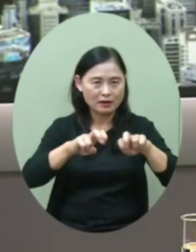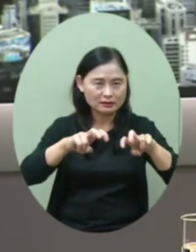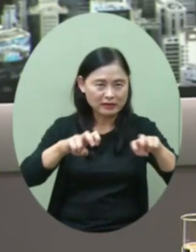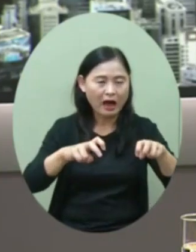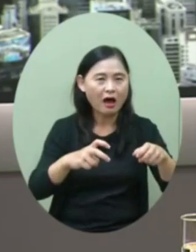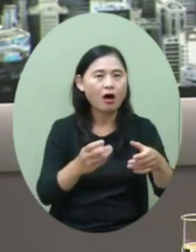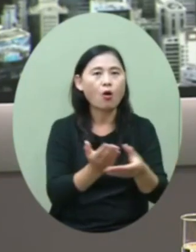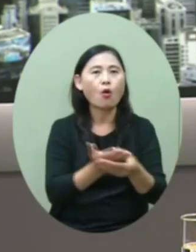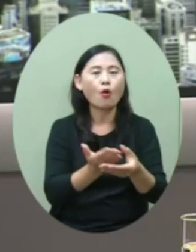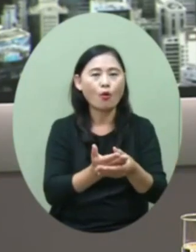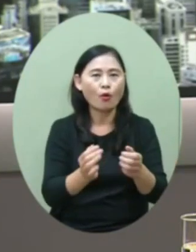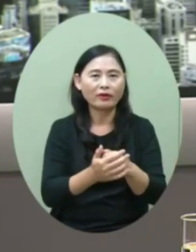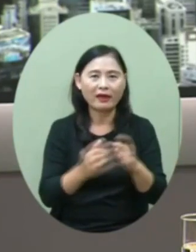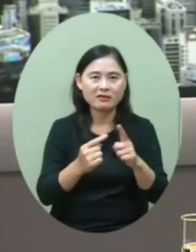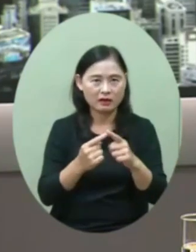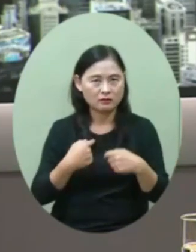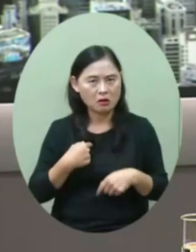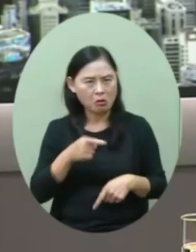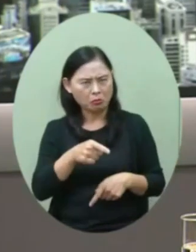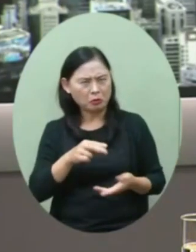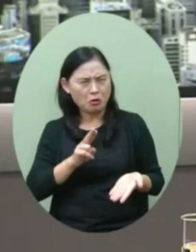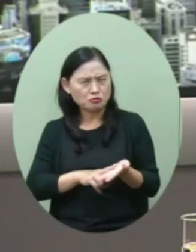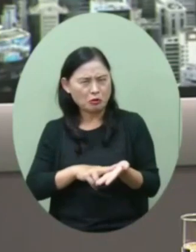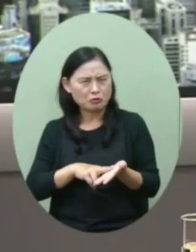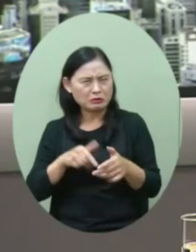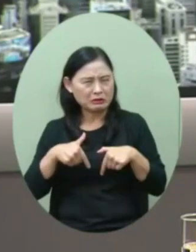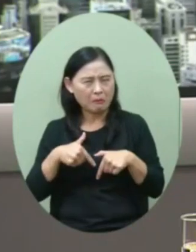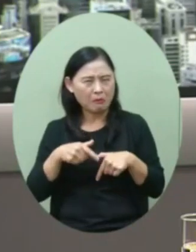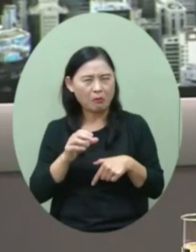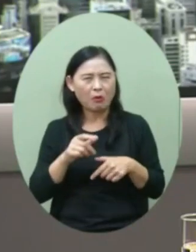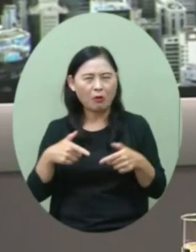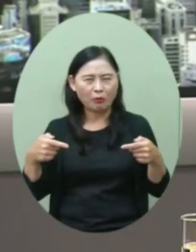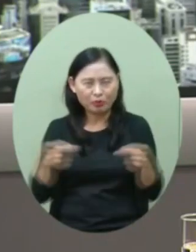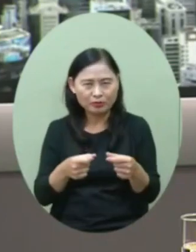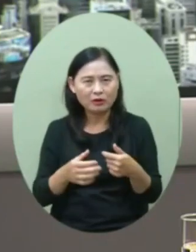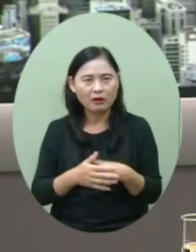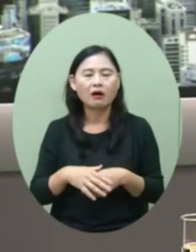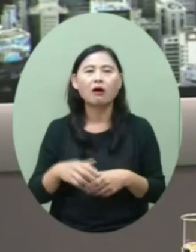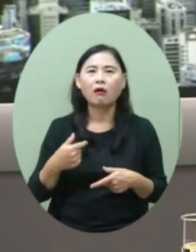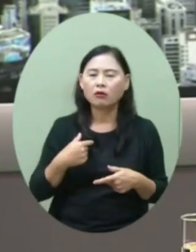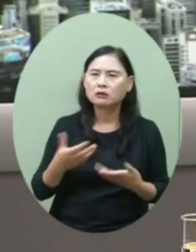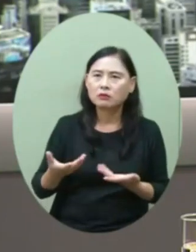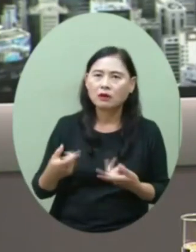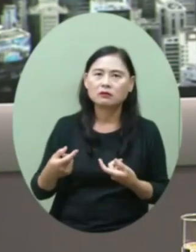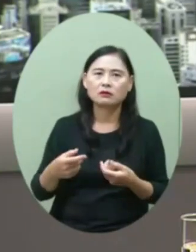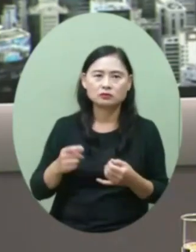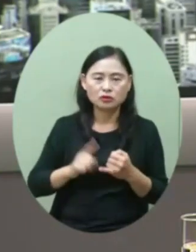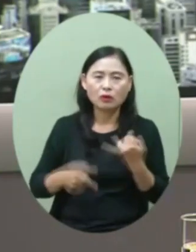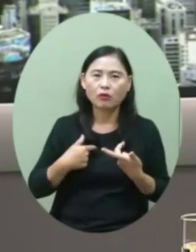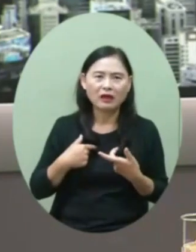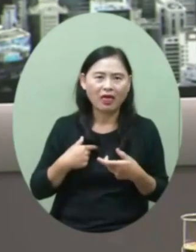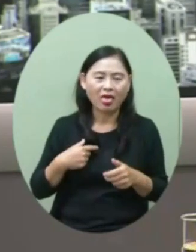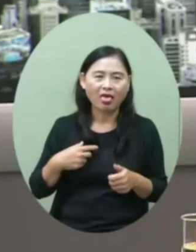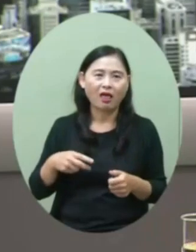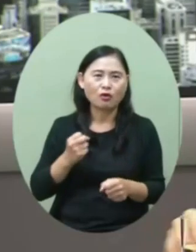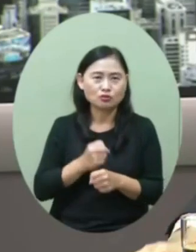so that we have lost confidence in our law enforcement agencies, then perhaps this is something